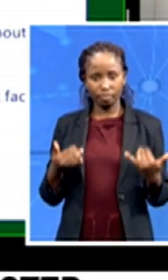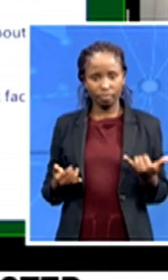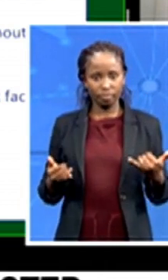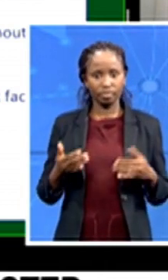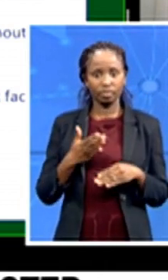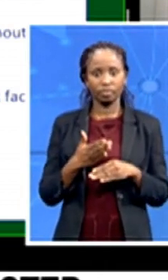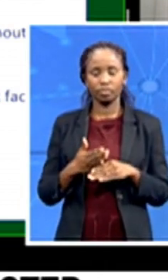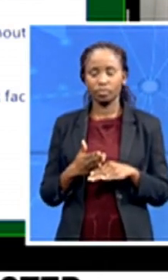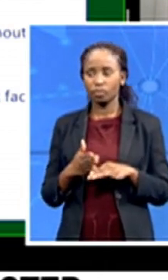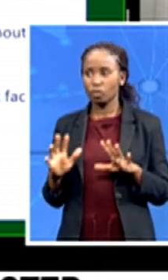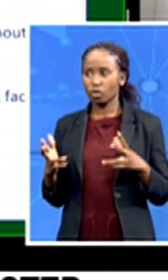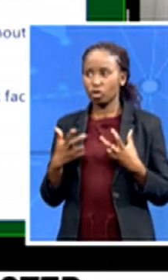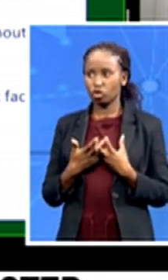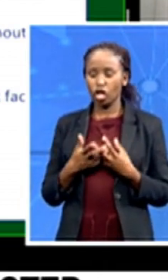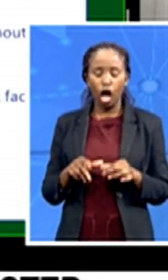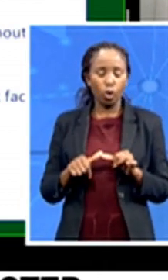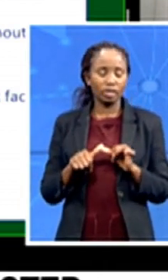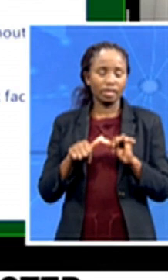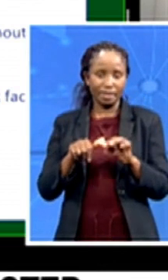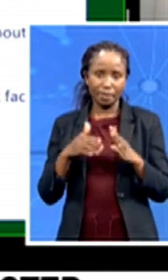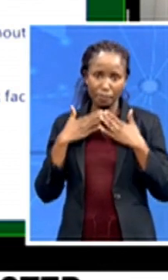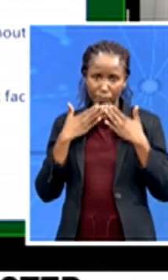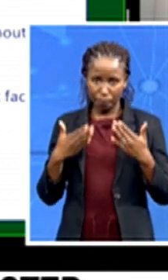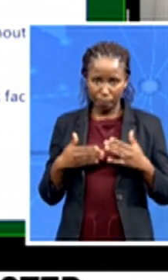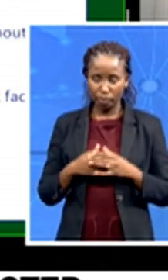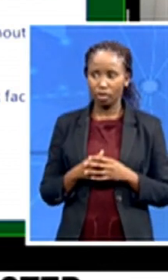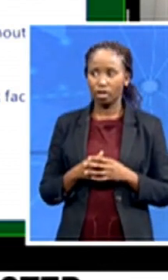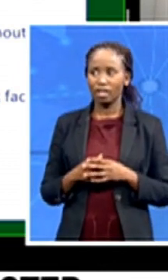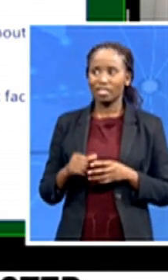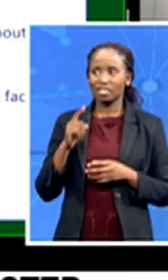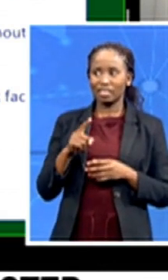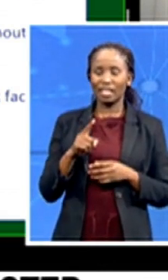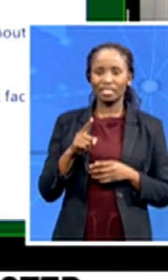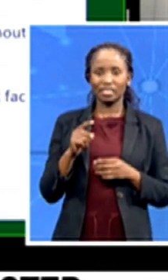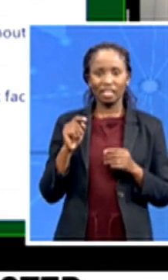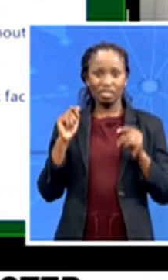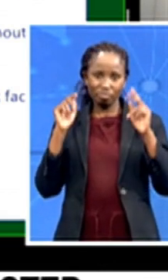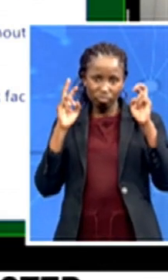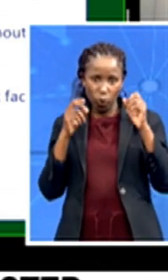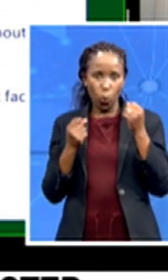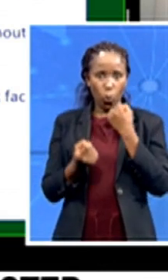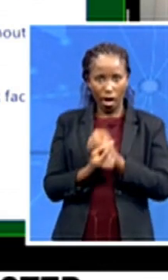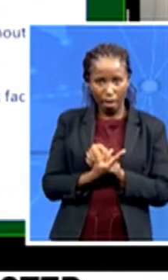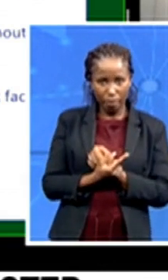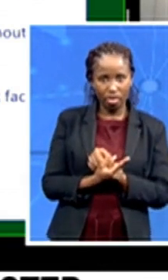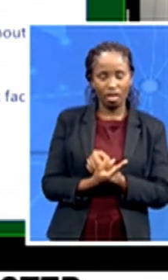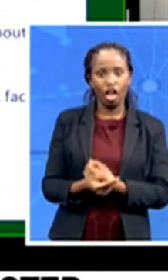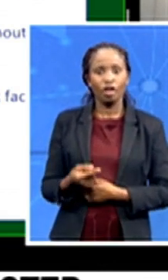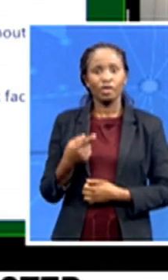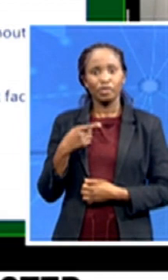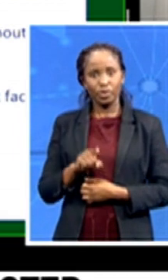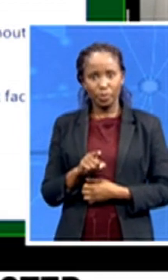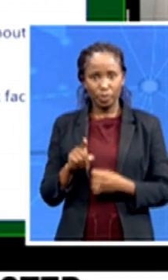these events take place coincidentally to the vaccination. So the reasons for that